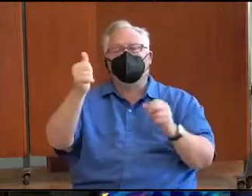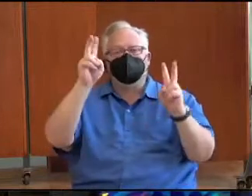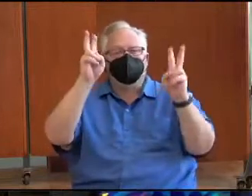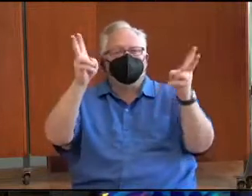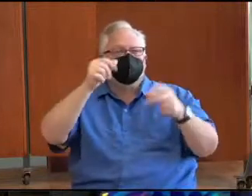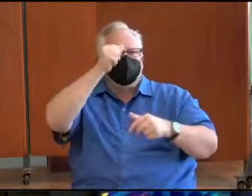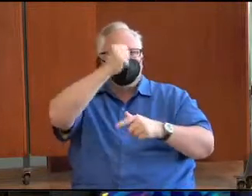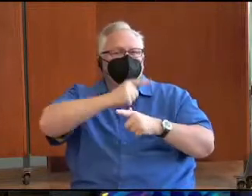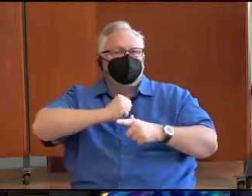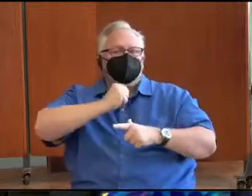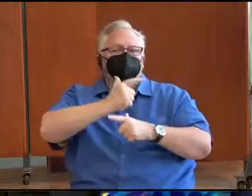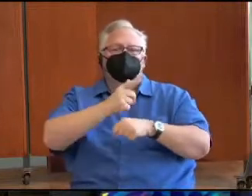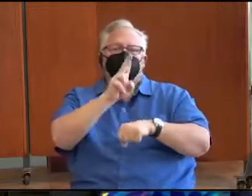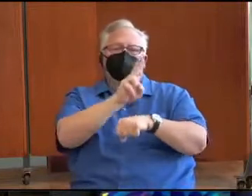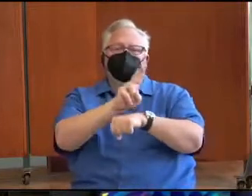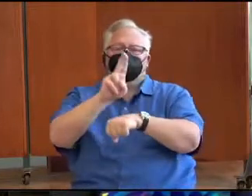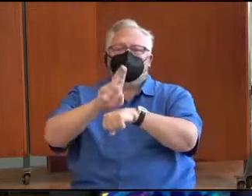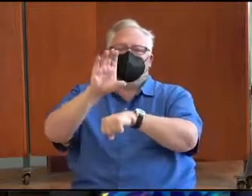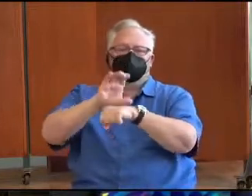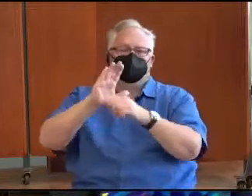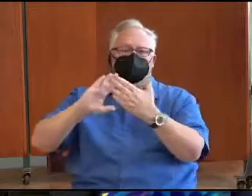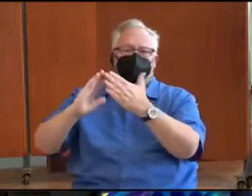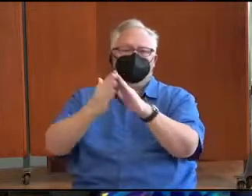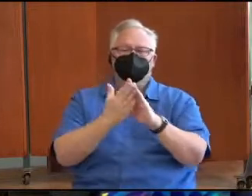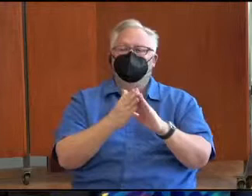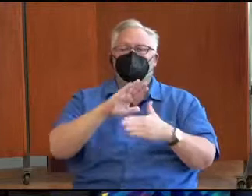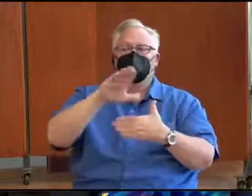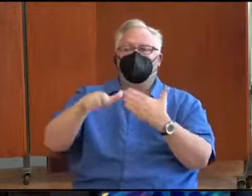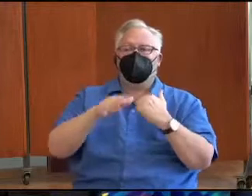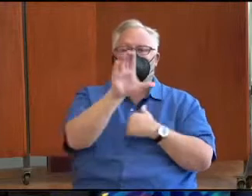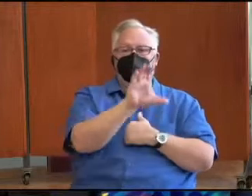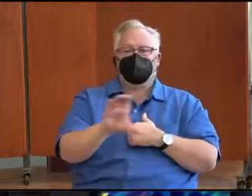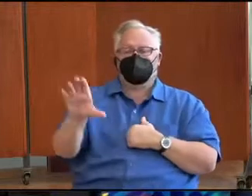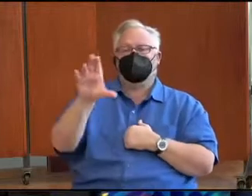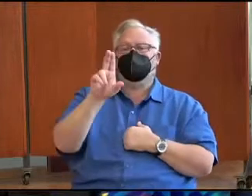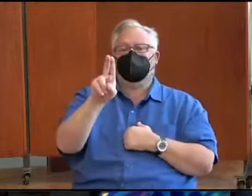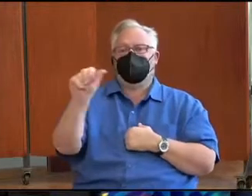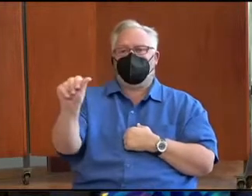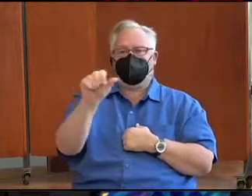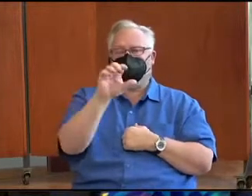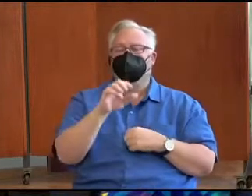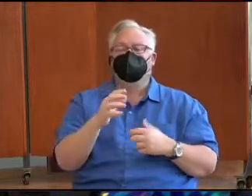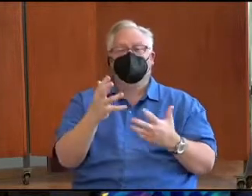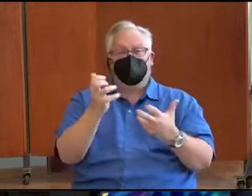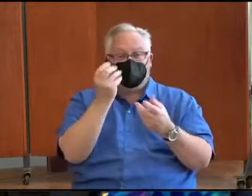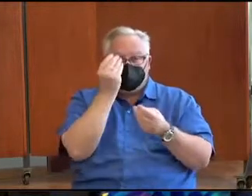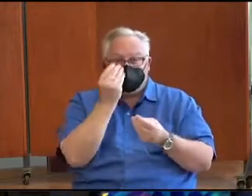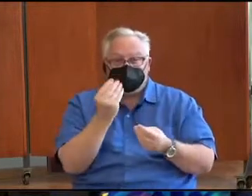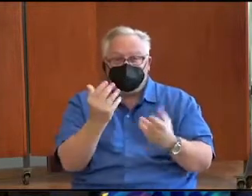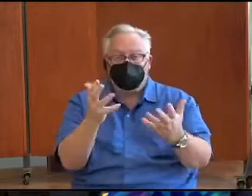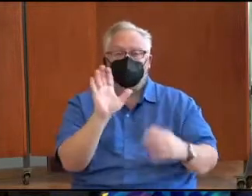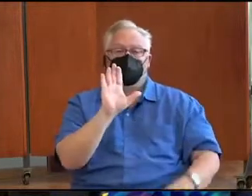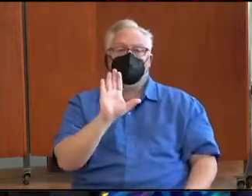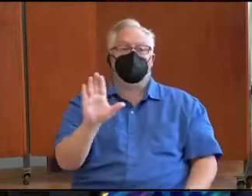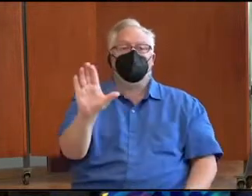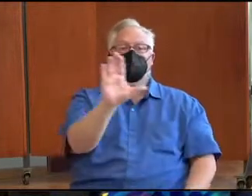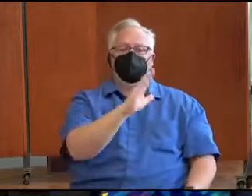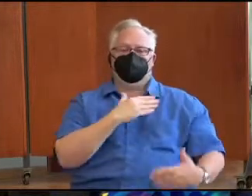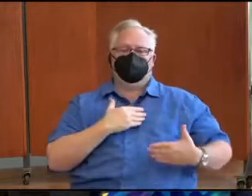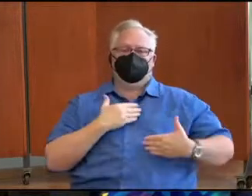congregations all across the association. And I want you to know that your